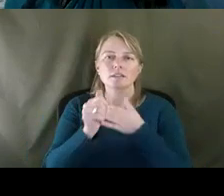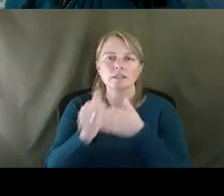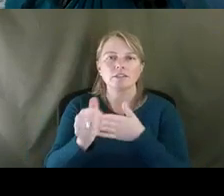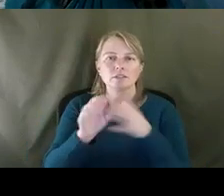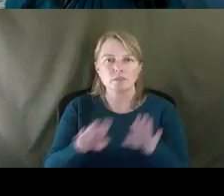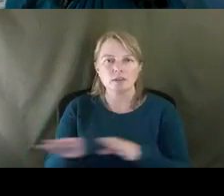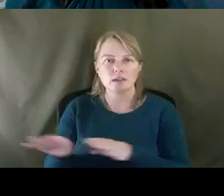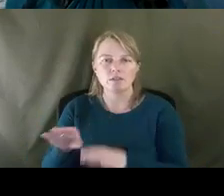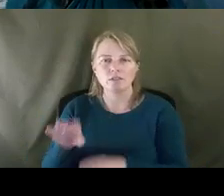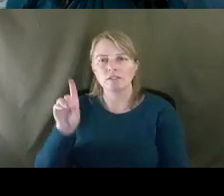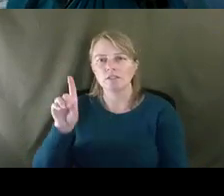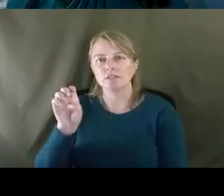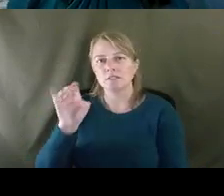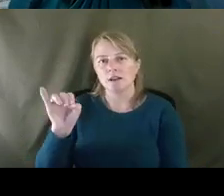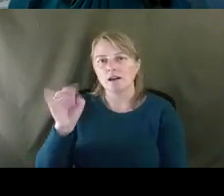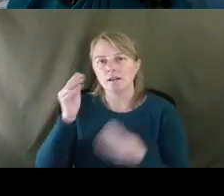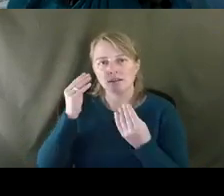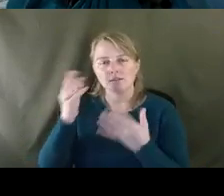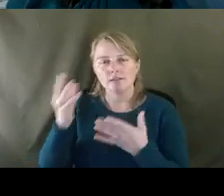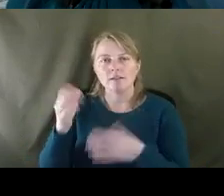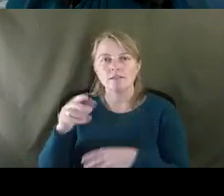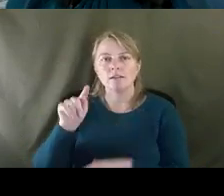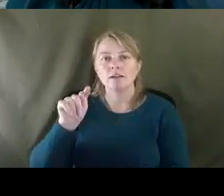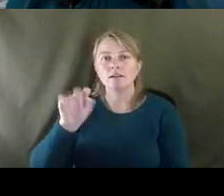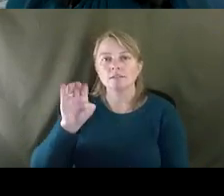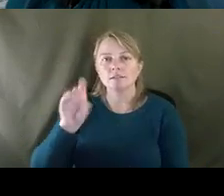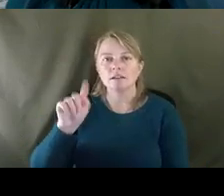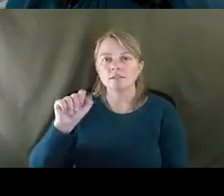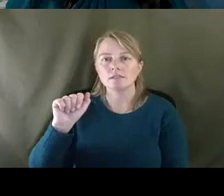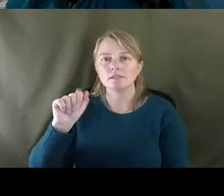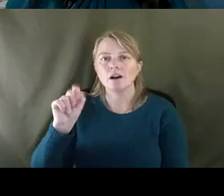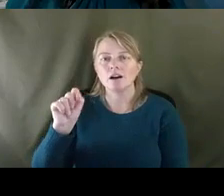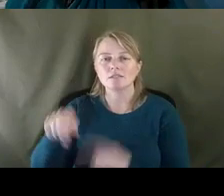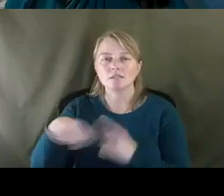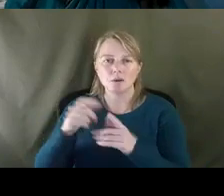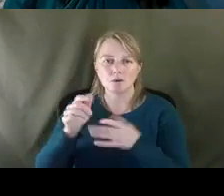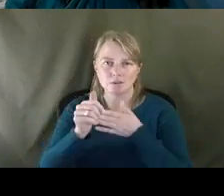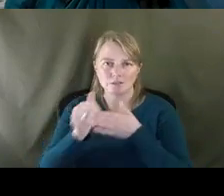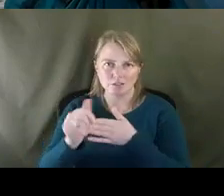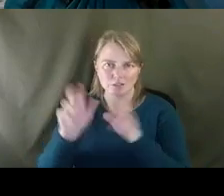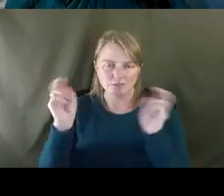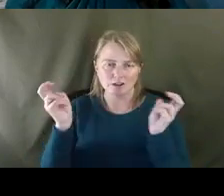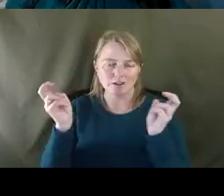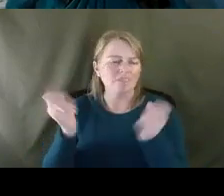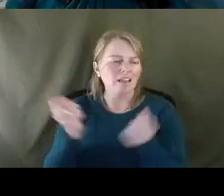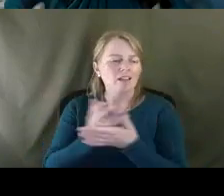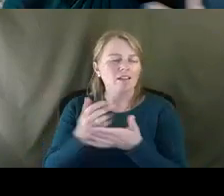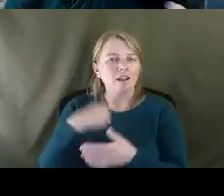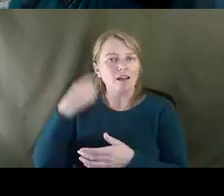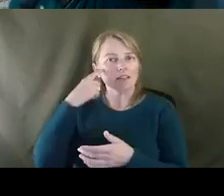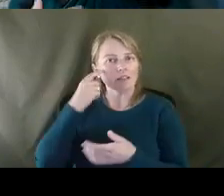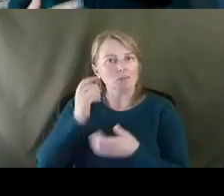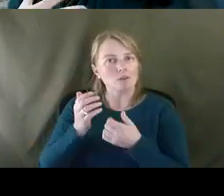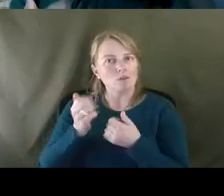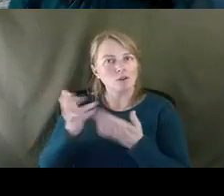or DEI related content, TED Talks that address leadership topics, anything that I think will get people